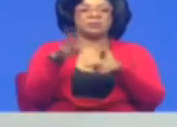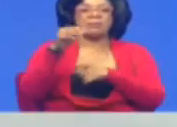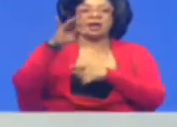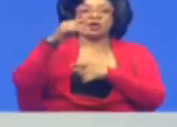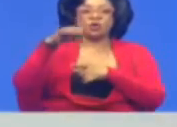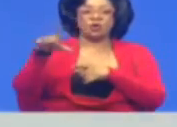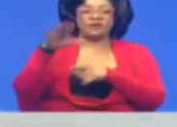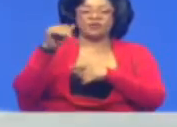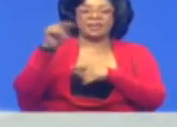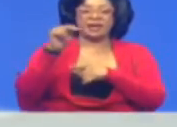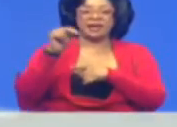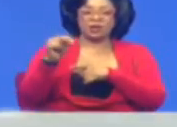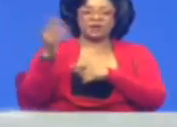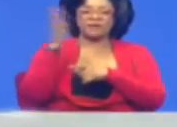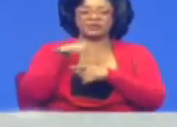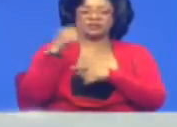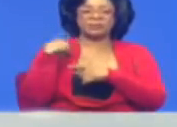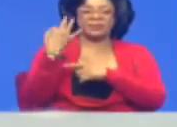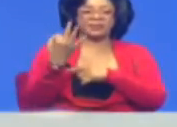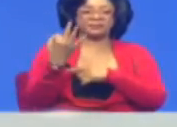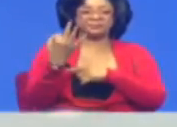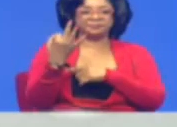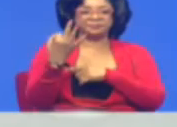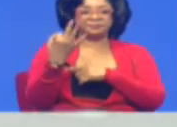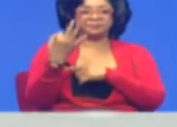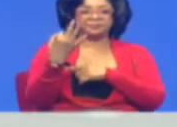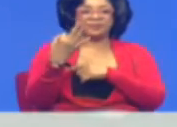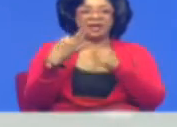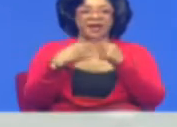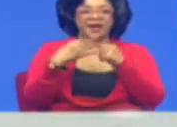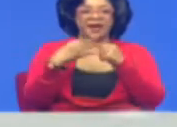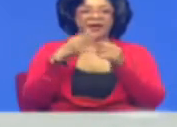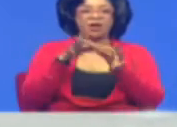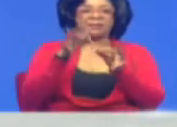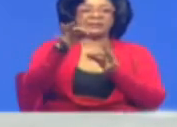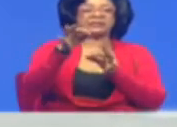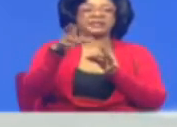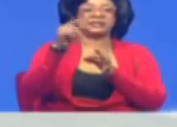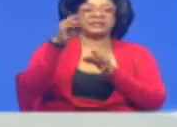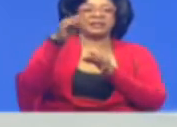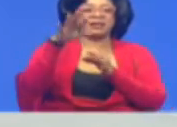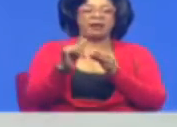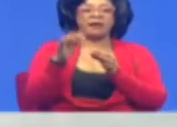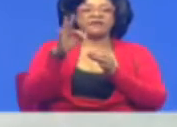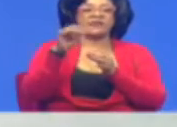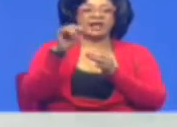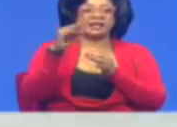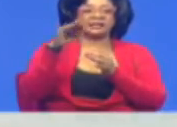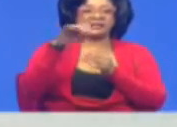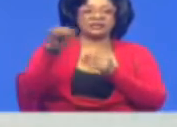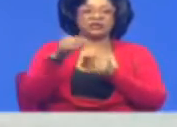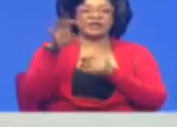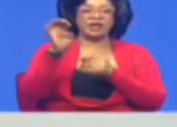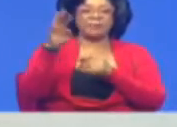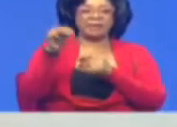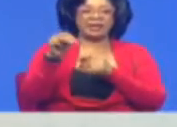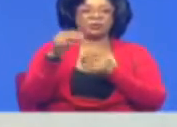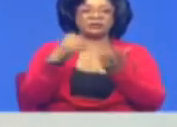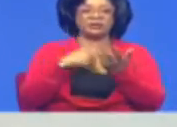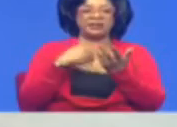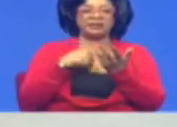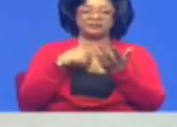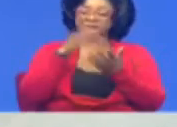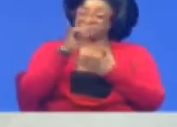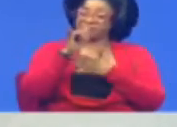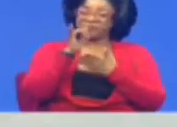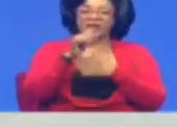from Nyandarua finished a third. In the 8-kilometre senior women's race, Francisca Kanda of Elgeyo Marakwet cut the tape in a time